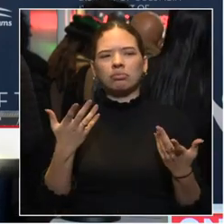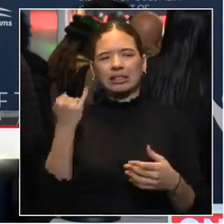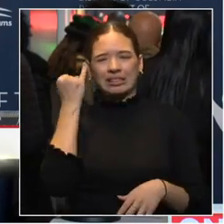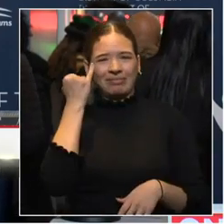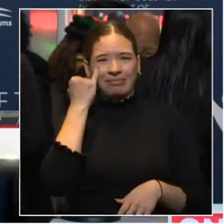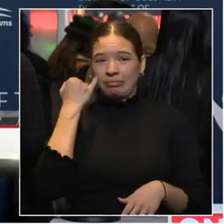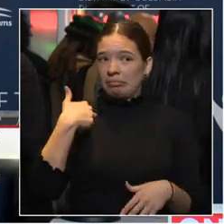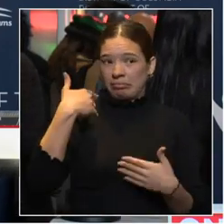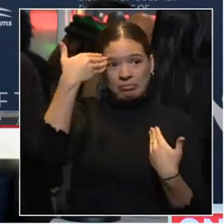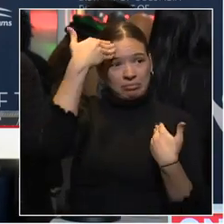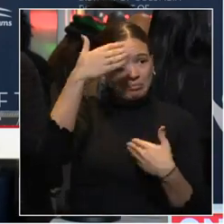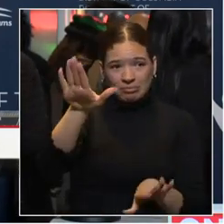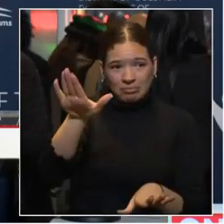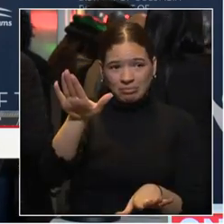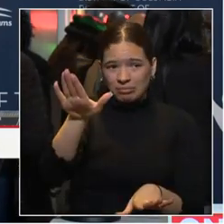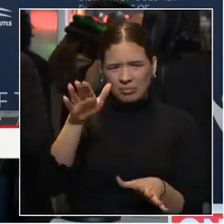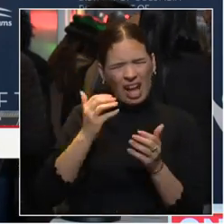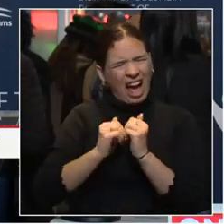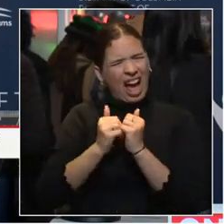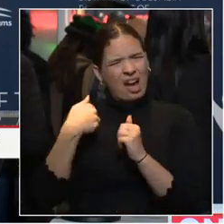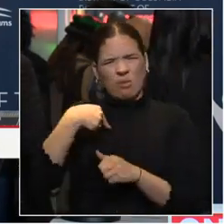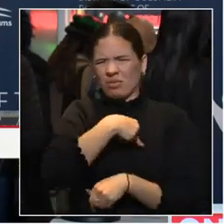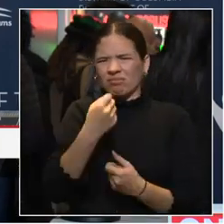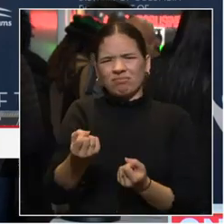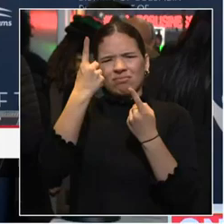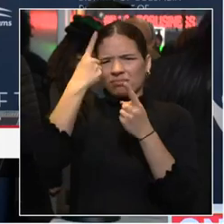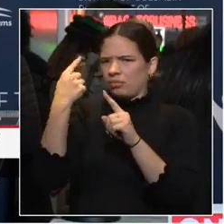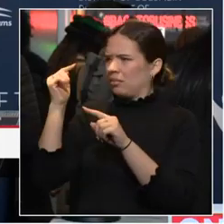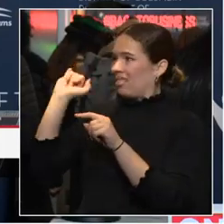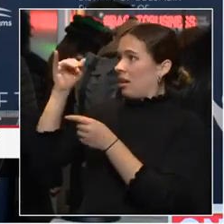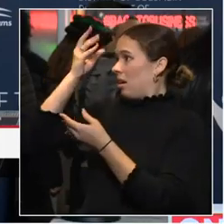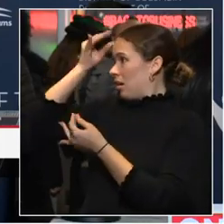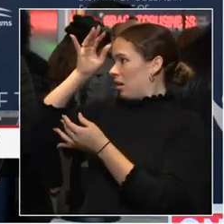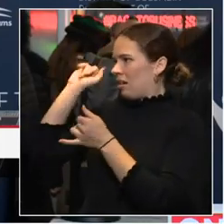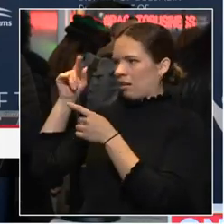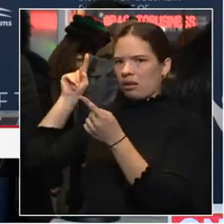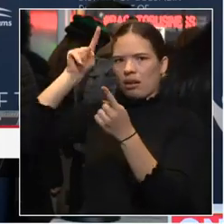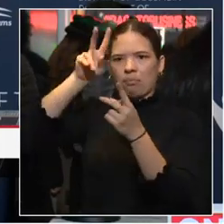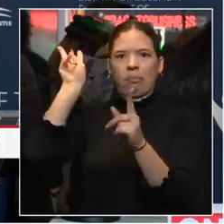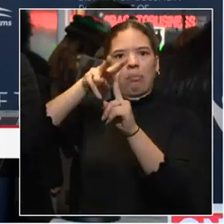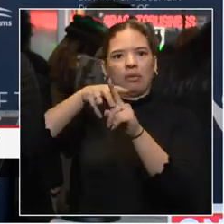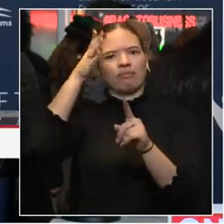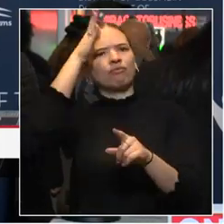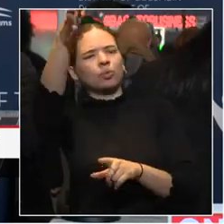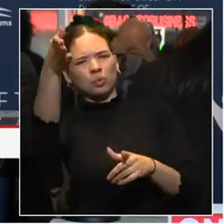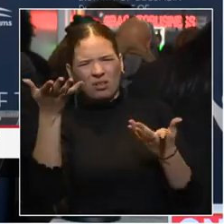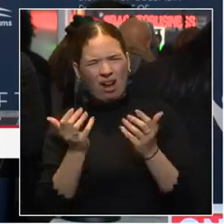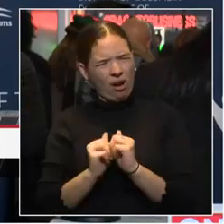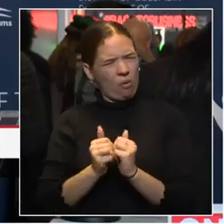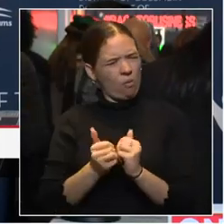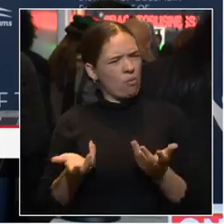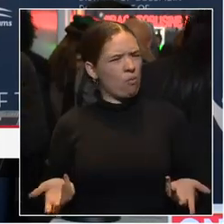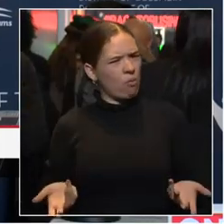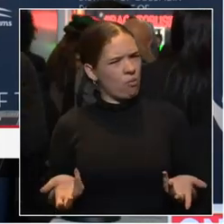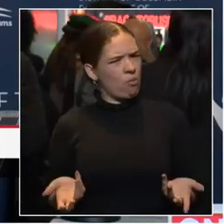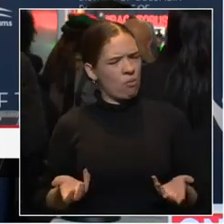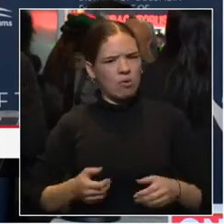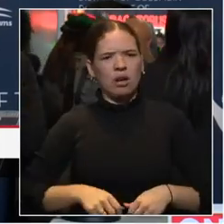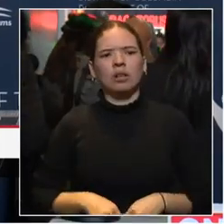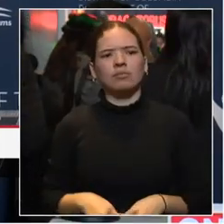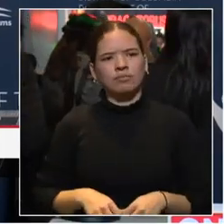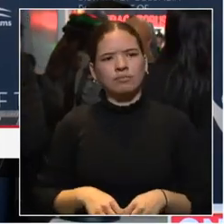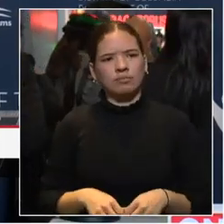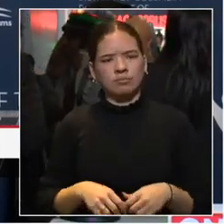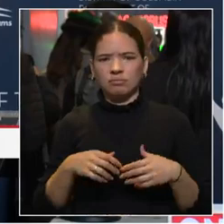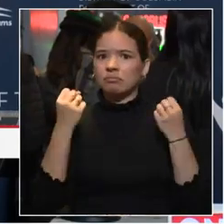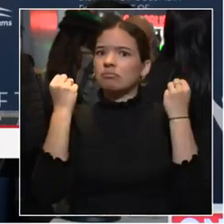future. And you don't know how to get there. And I'm really on that this year. With all of the move across the country to eliminate,